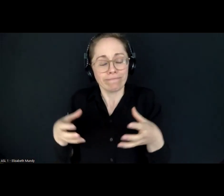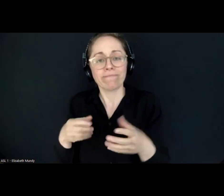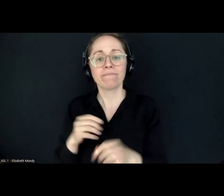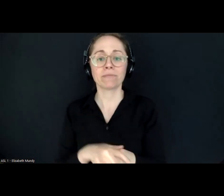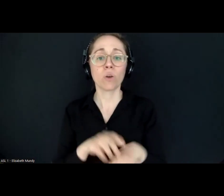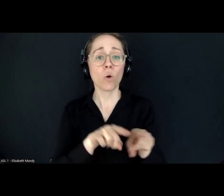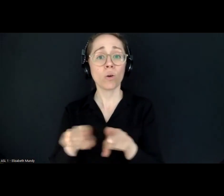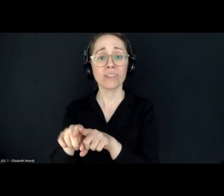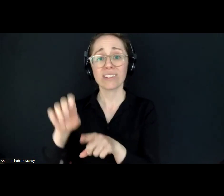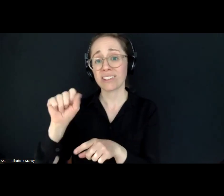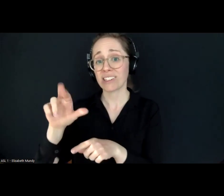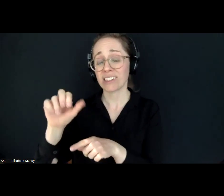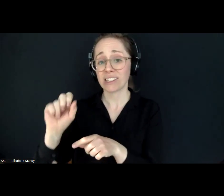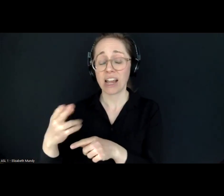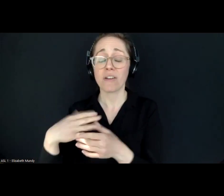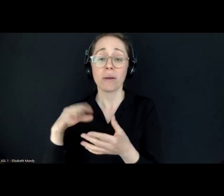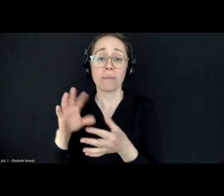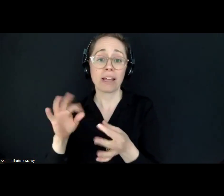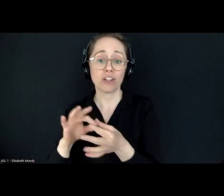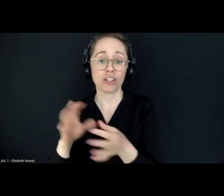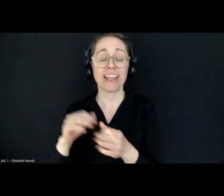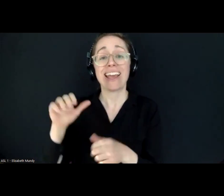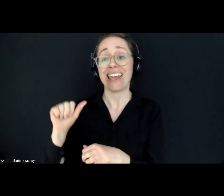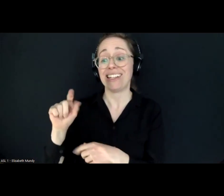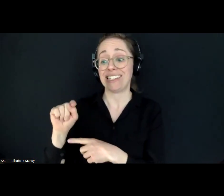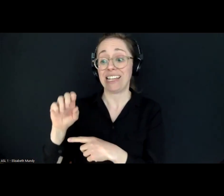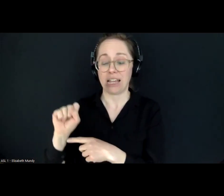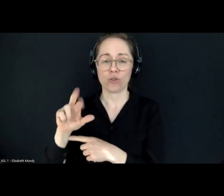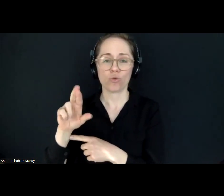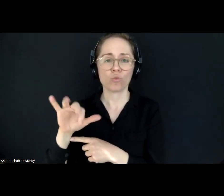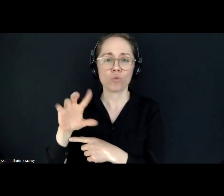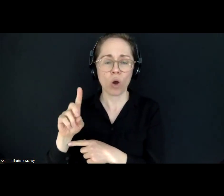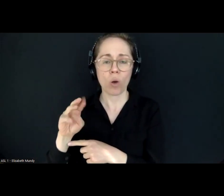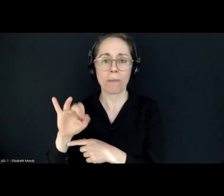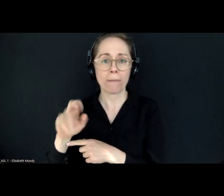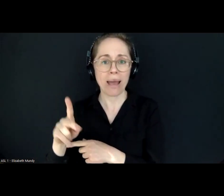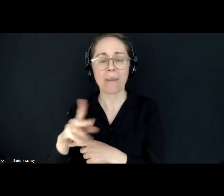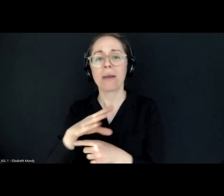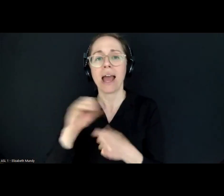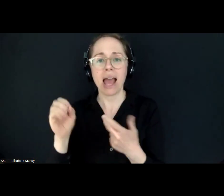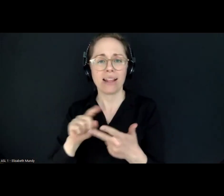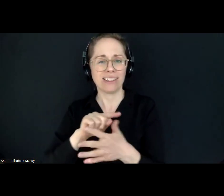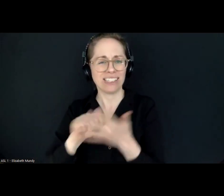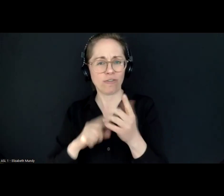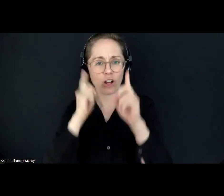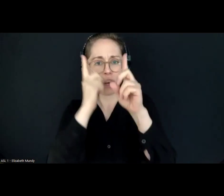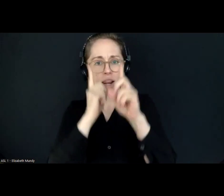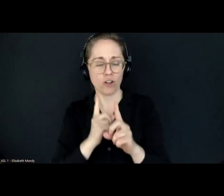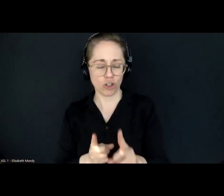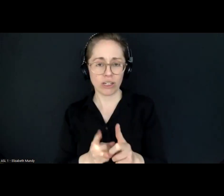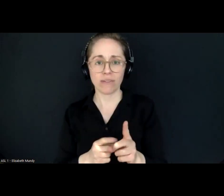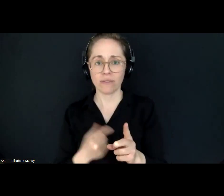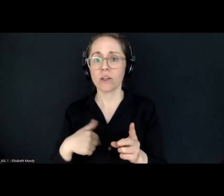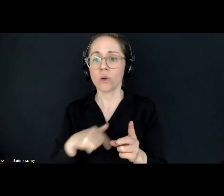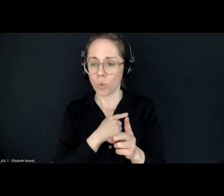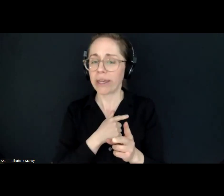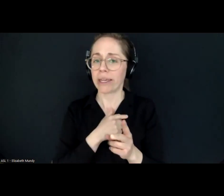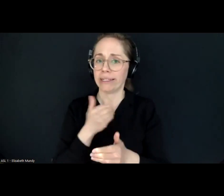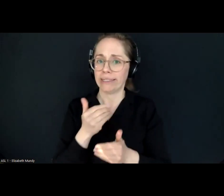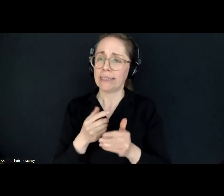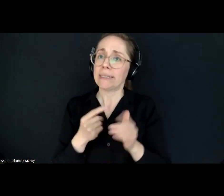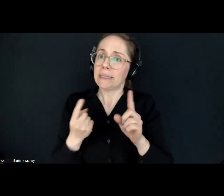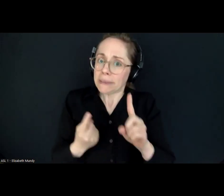the HCBS roadmap, the gap analysis, and then the No Wrong Door initiative. I think all of these things are getting us closer to where we want to